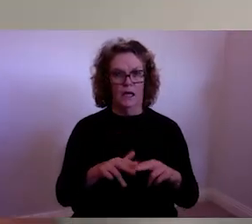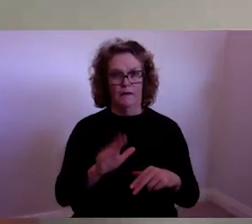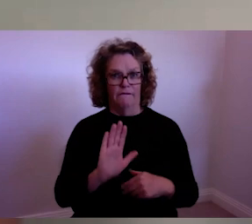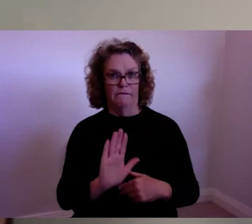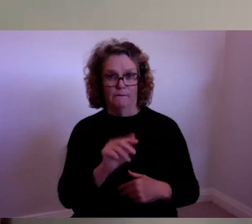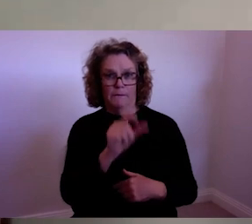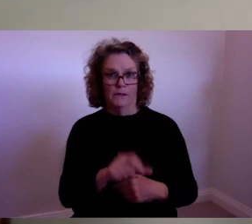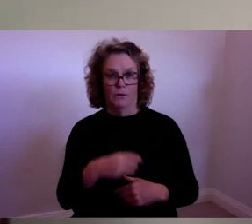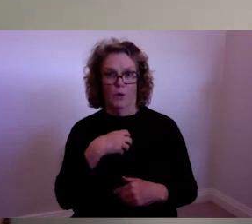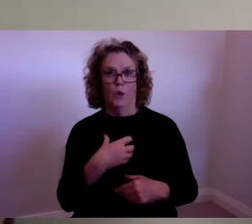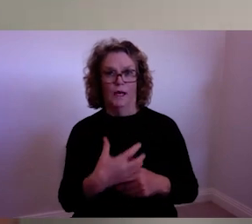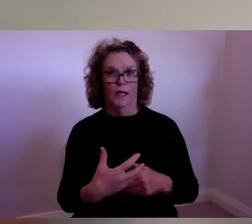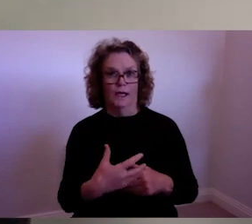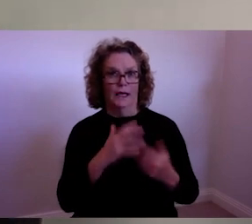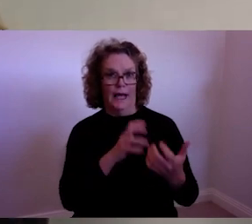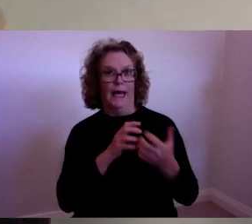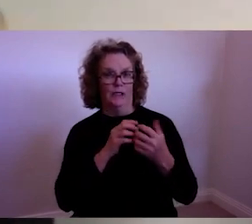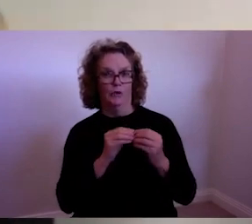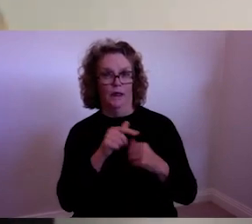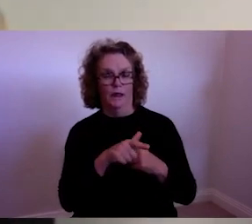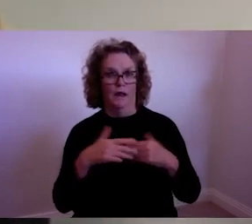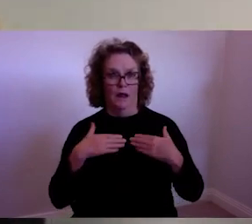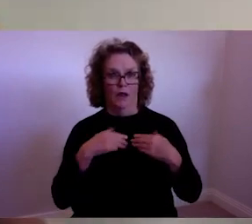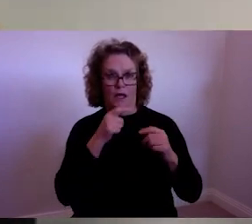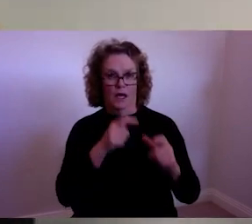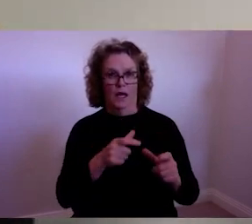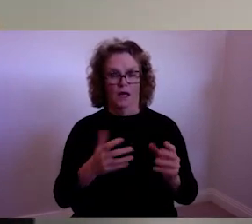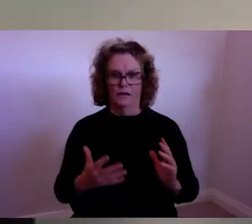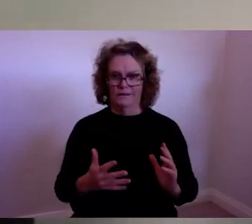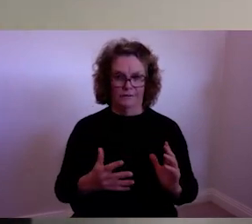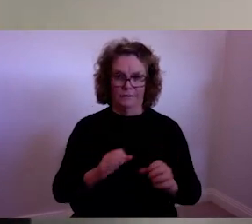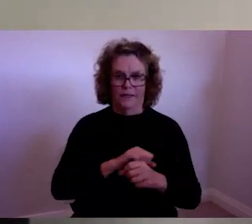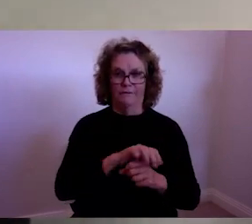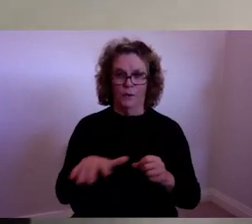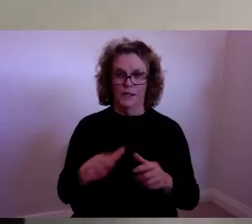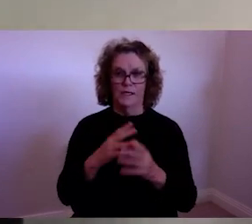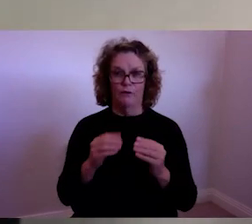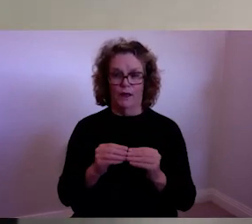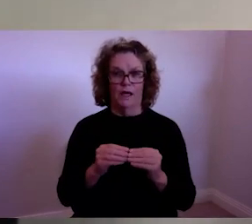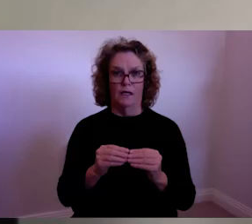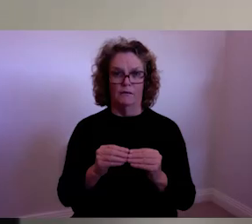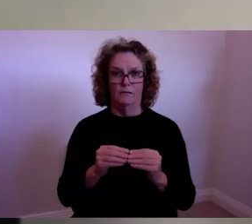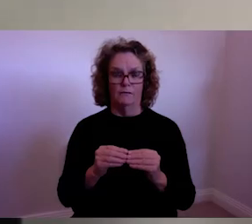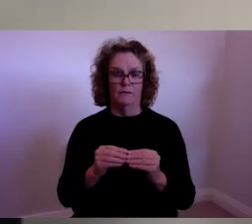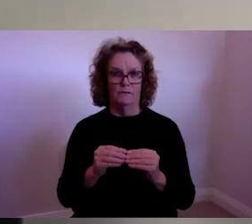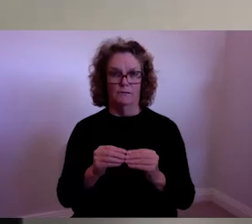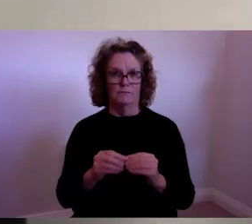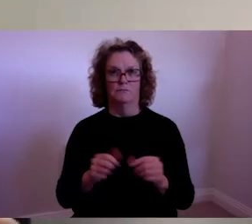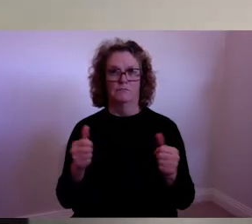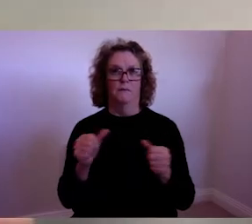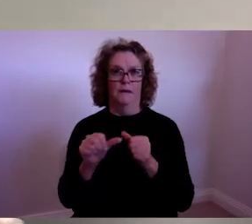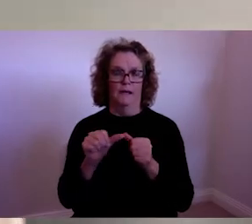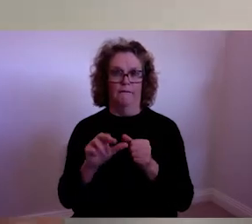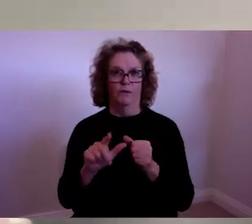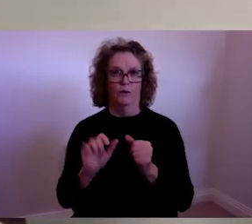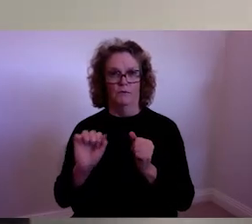your healthcare, and then there's better carryover at home, so we can all be a part of